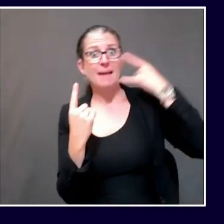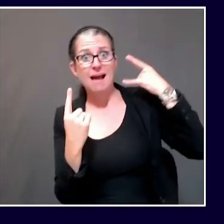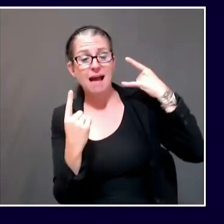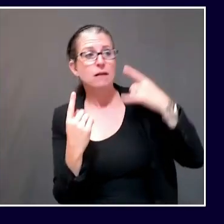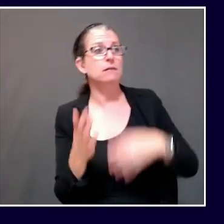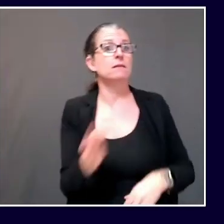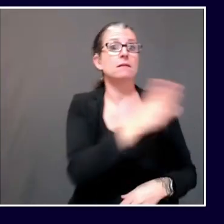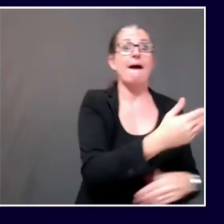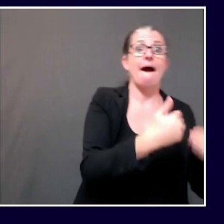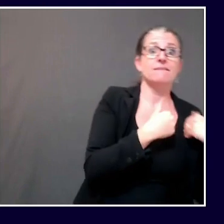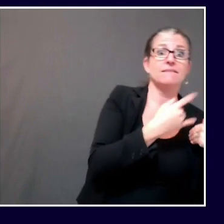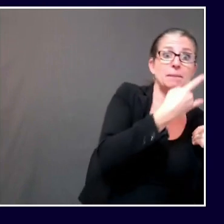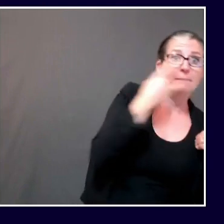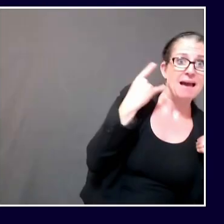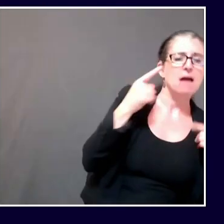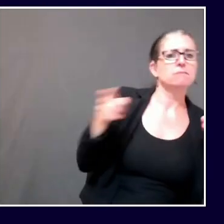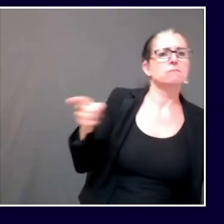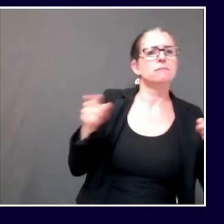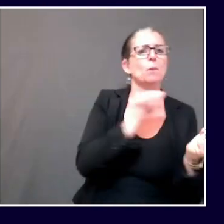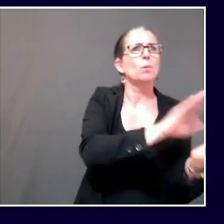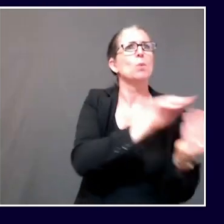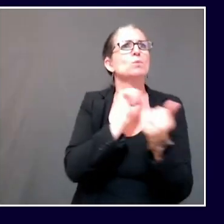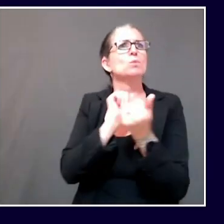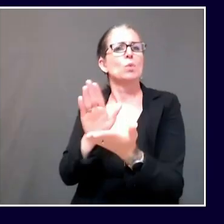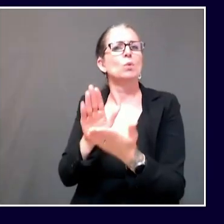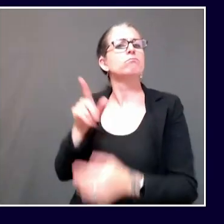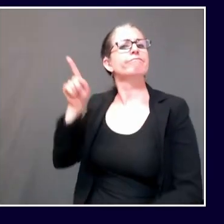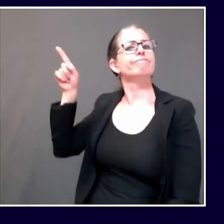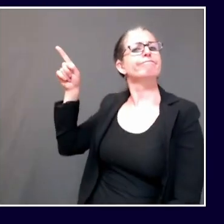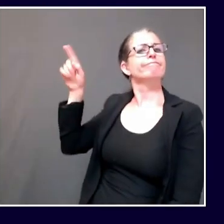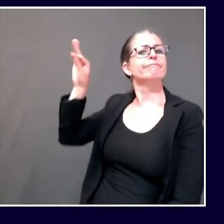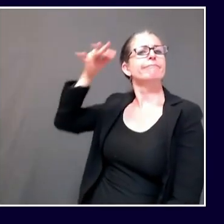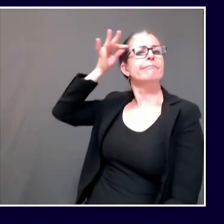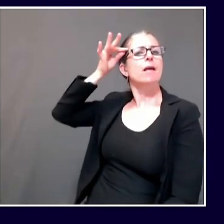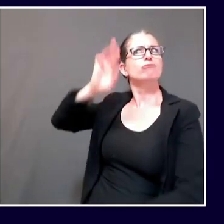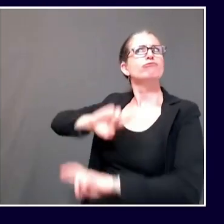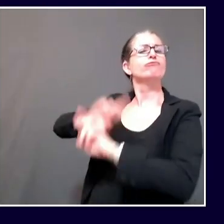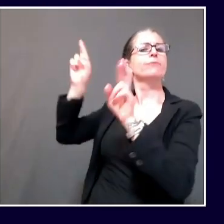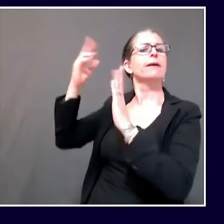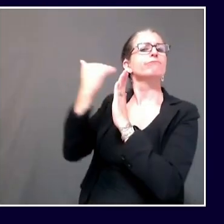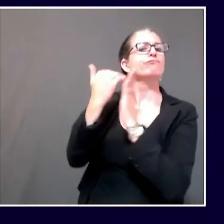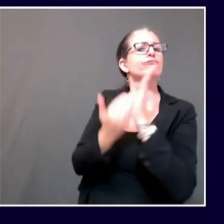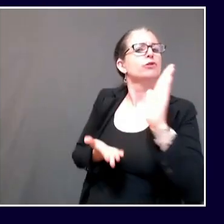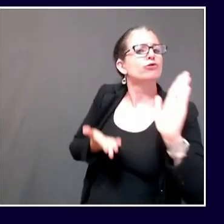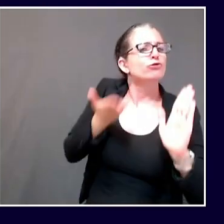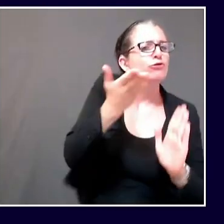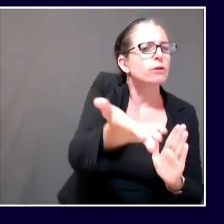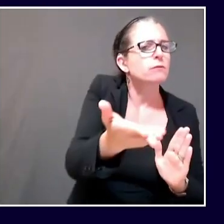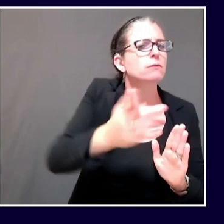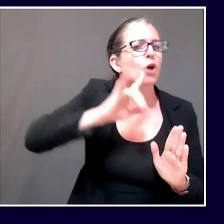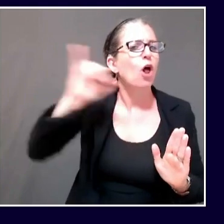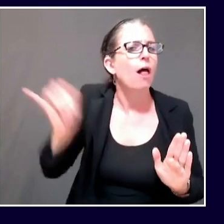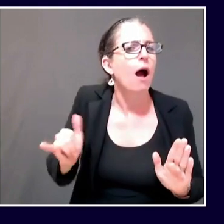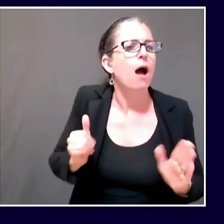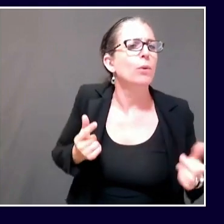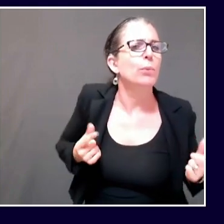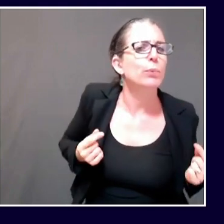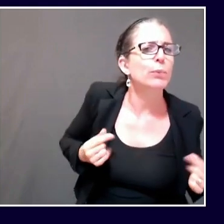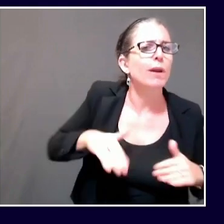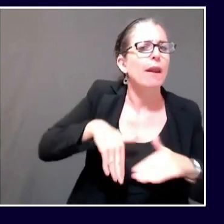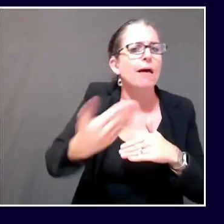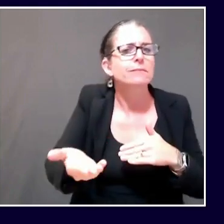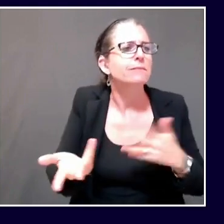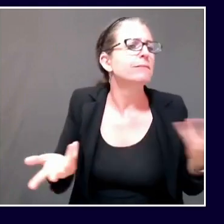some considerations to keep in mind. That document to which you refer makes some good points, which is to say, perhaps in